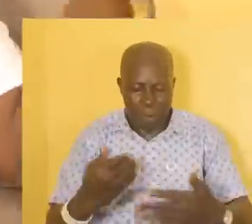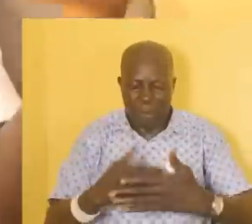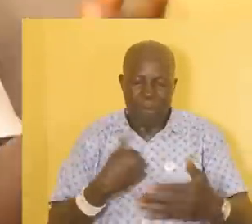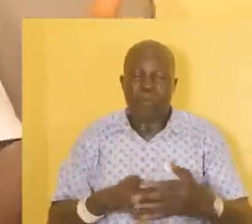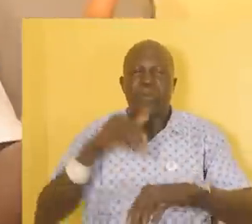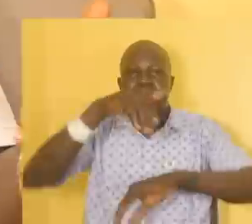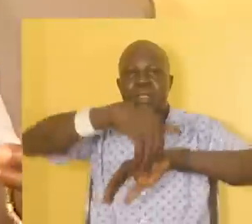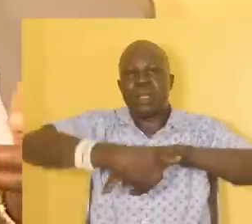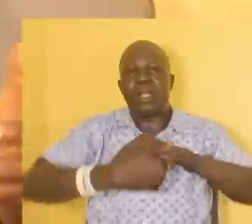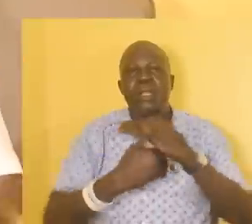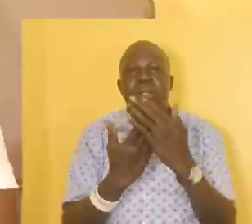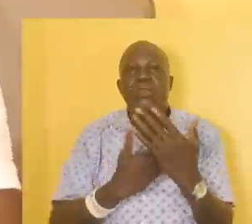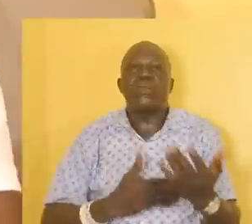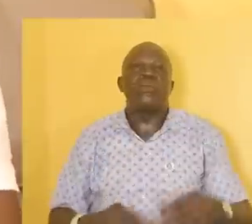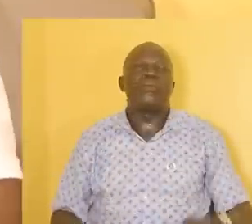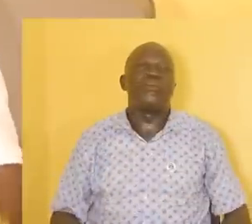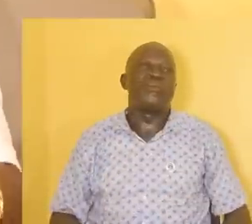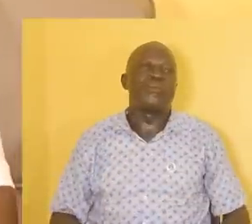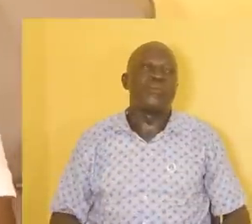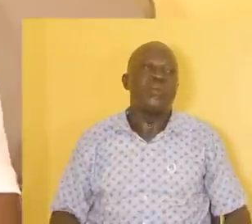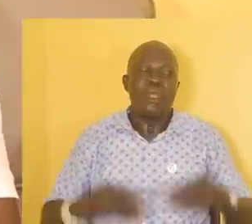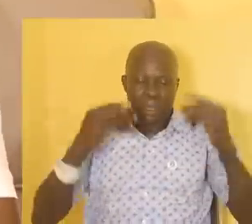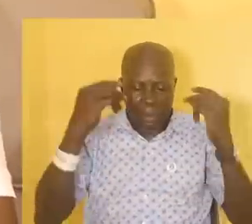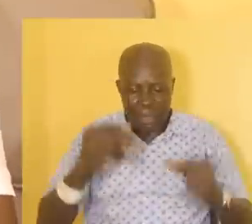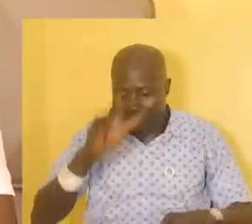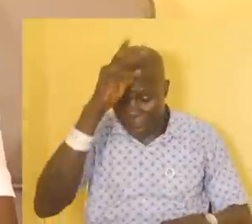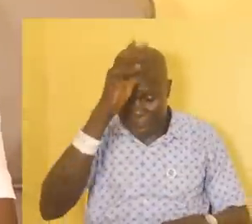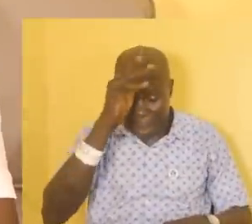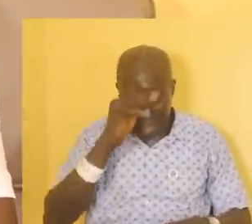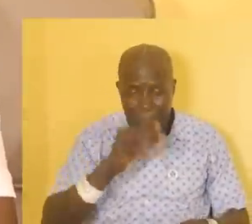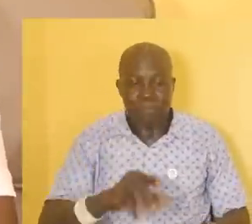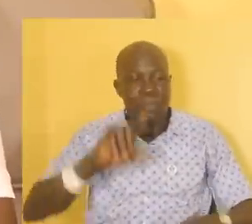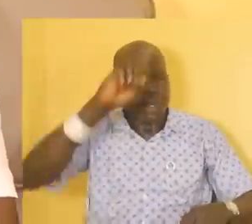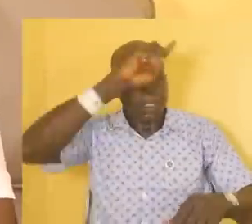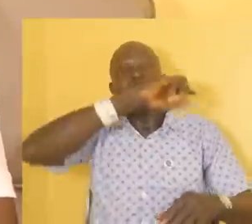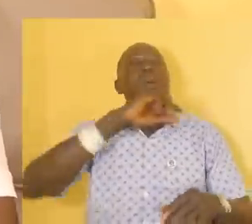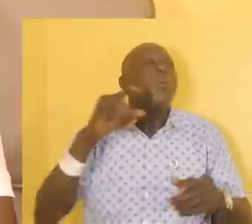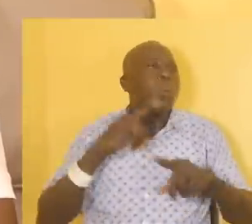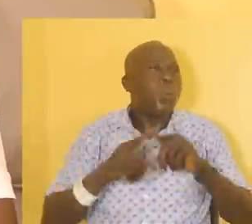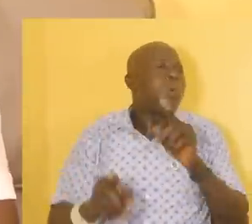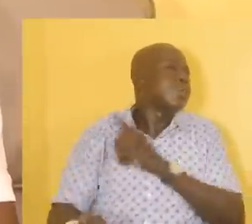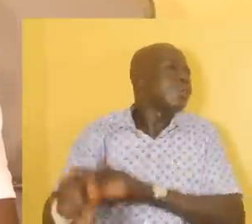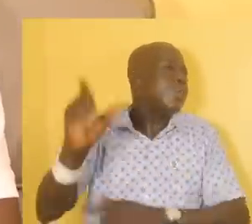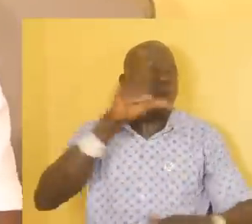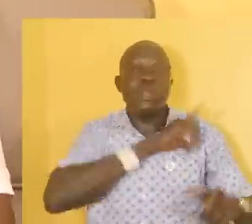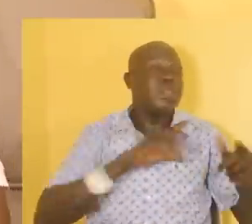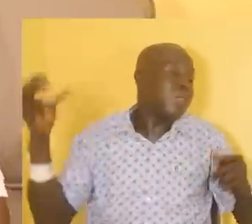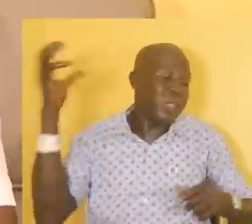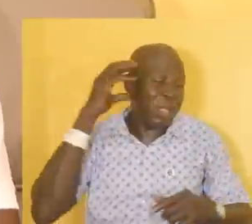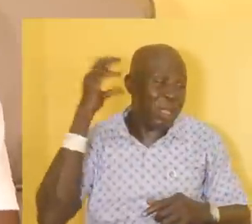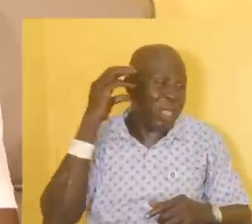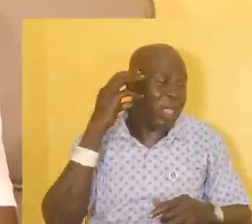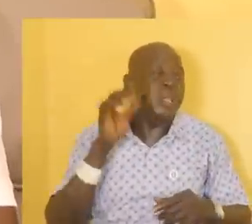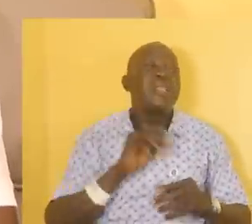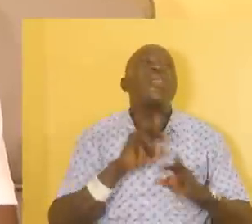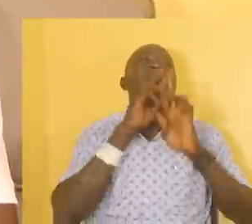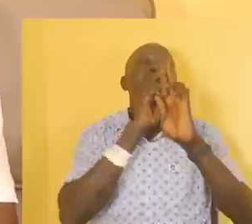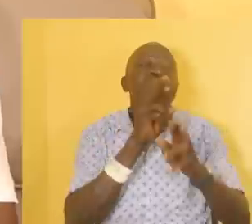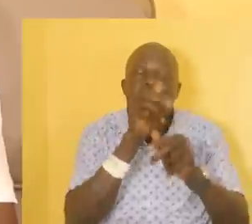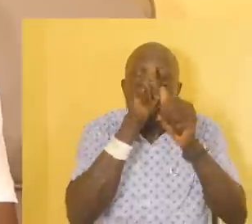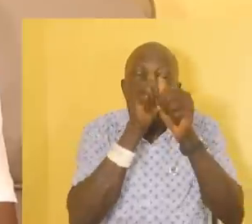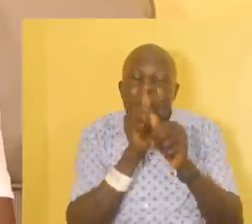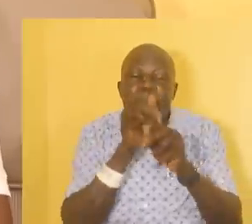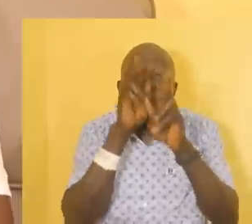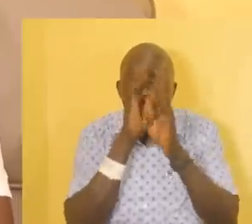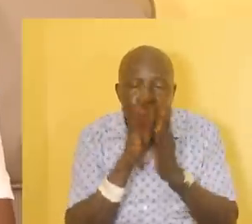She said that I saw no man born. àdúrà ìkọ̀kọ̀. No, no, that God do hear secret